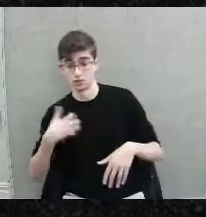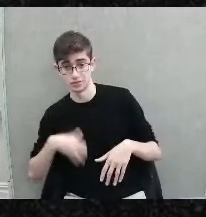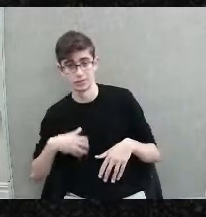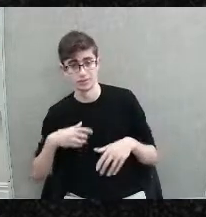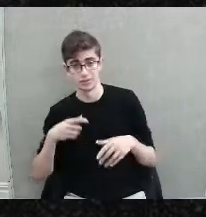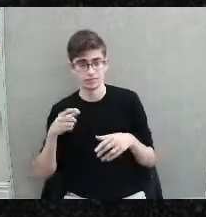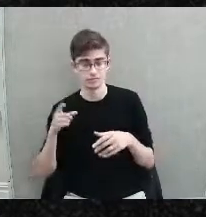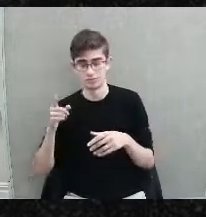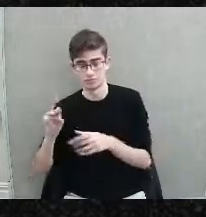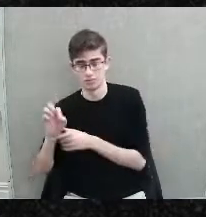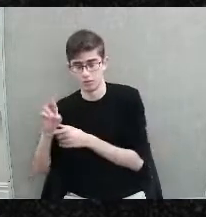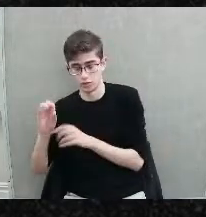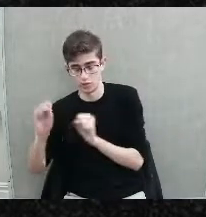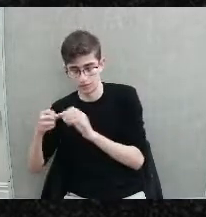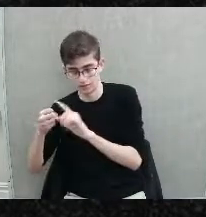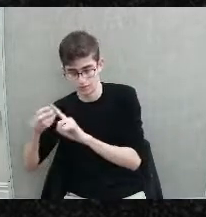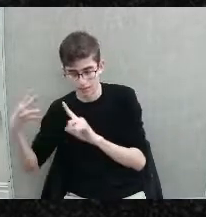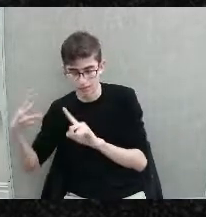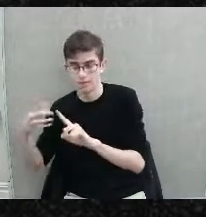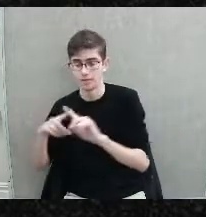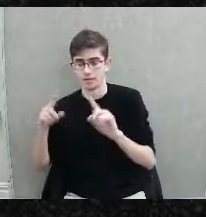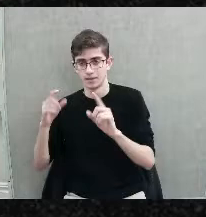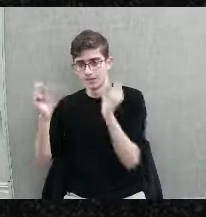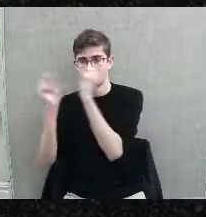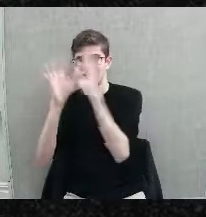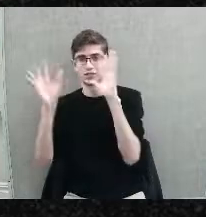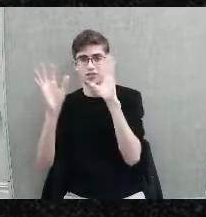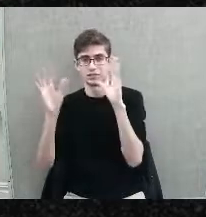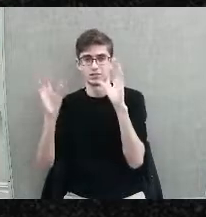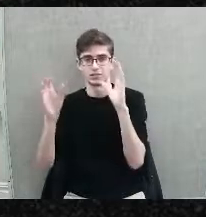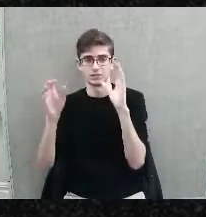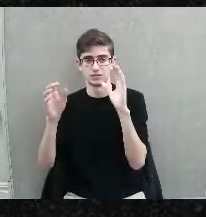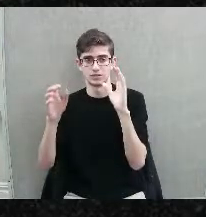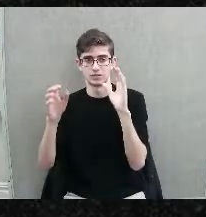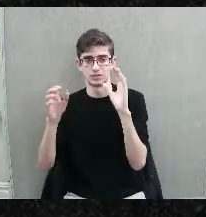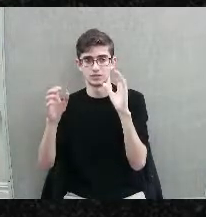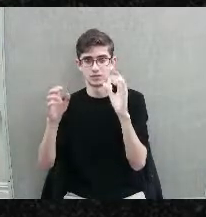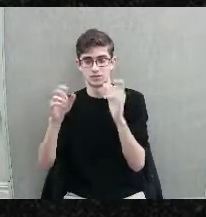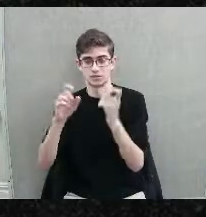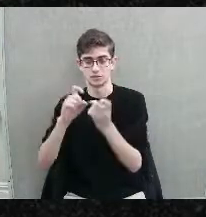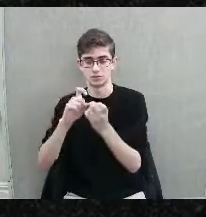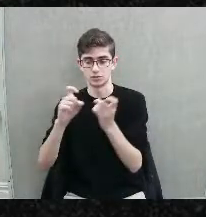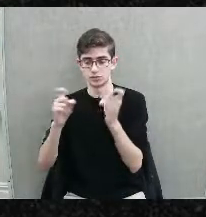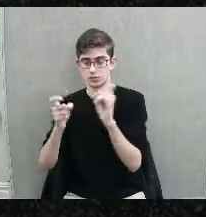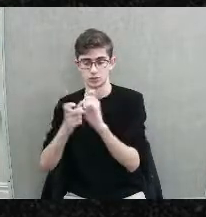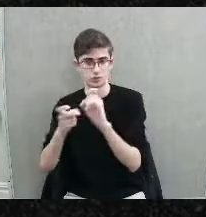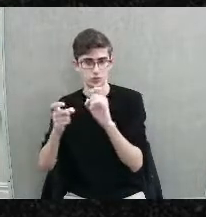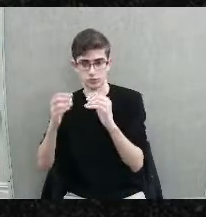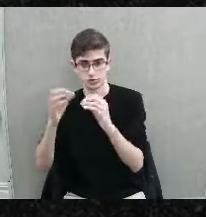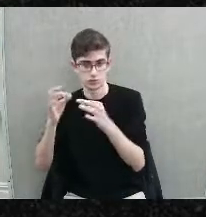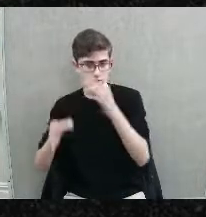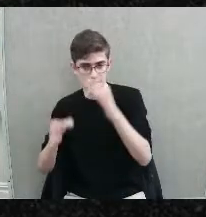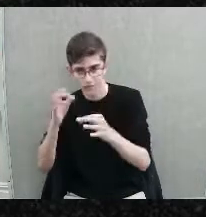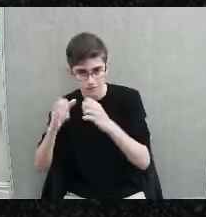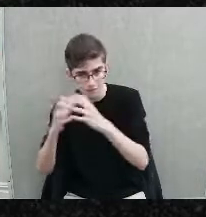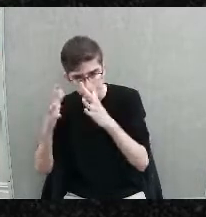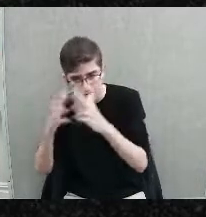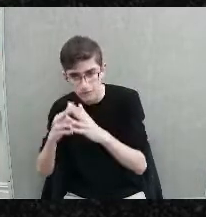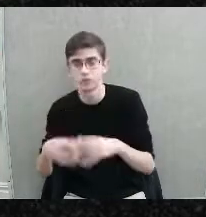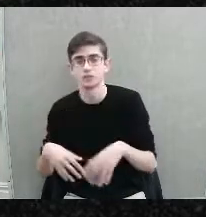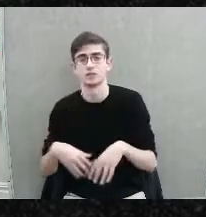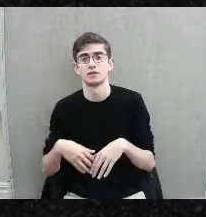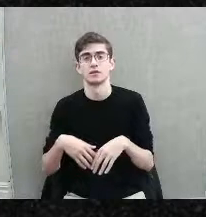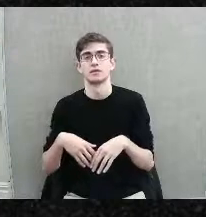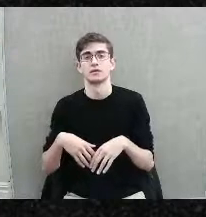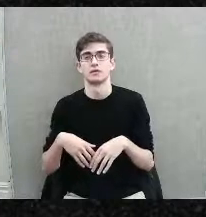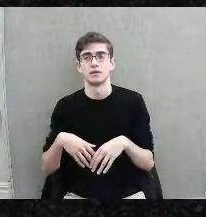talk about that. It was, imagined as a, post-transitional justice formation. And Siling